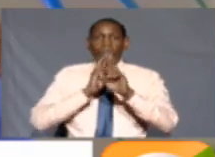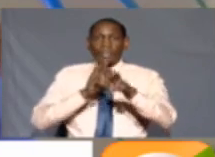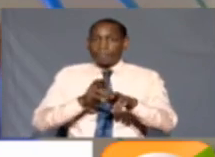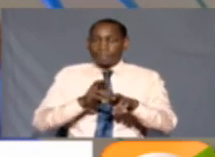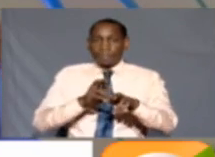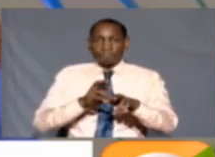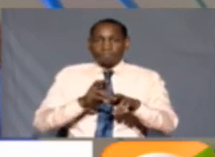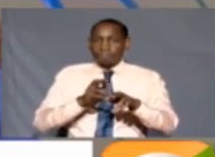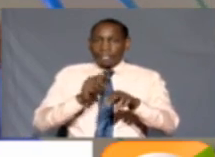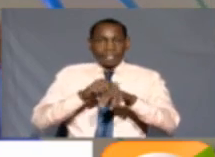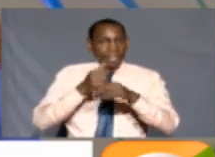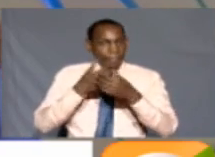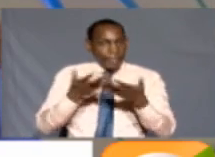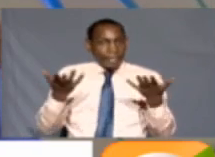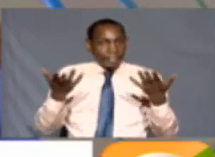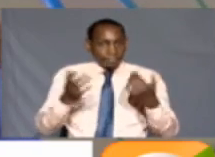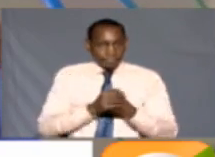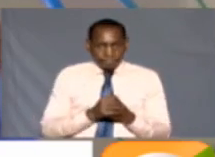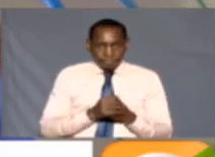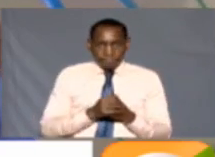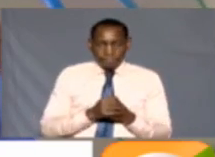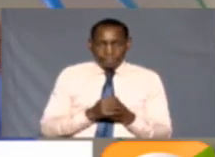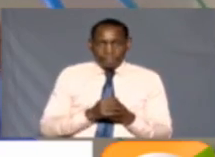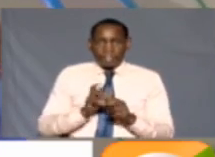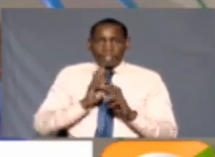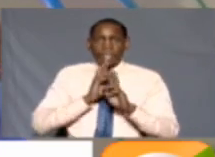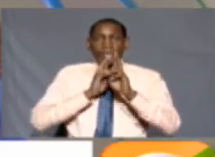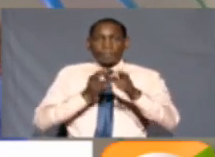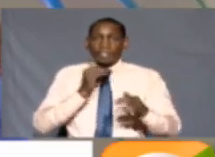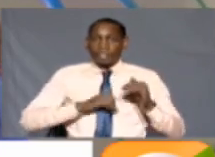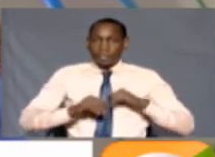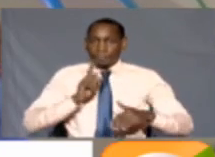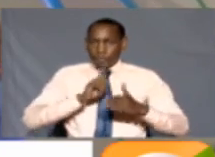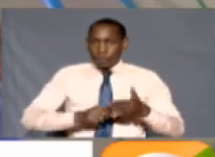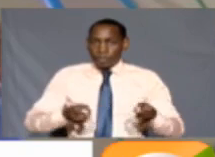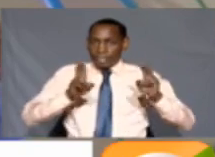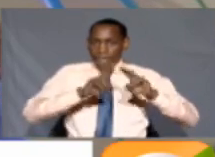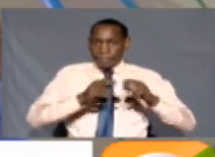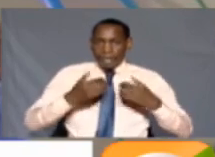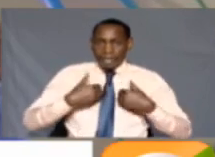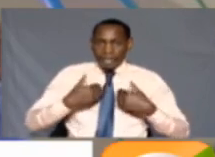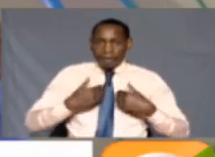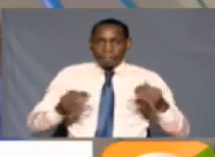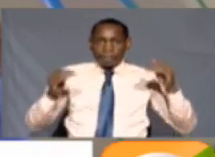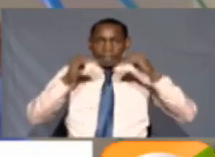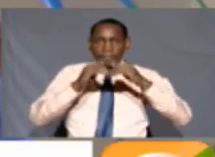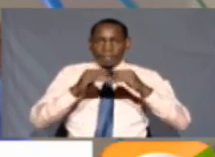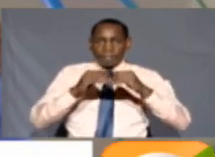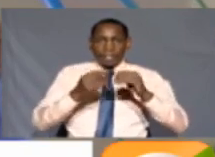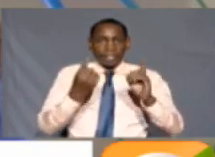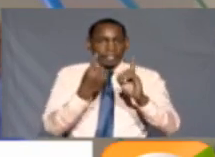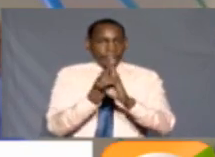anonymously. Now, in terms of reporting corruption, what happens? We have a forum which we call